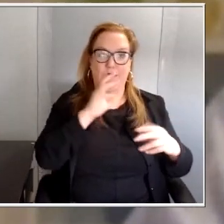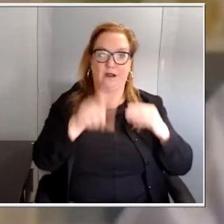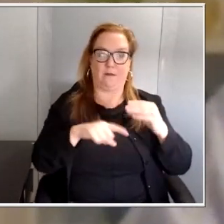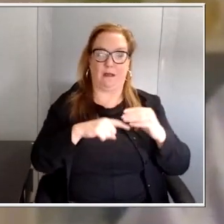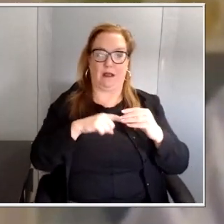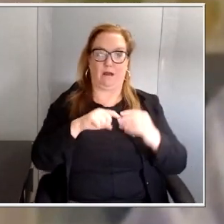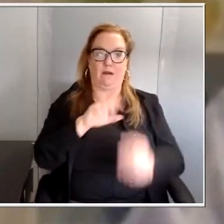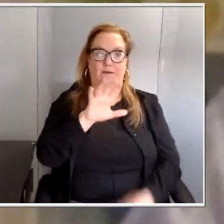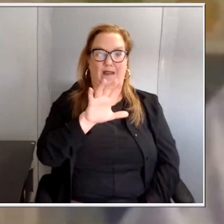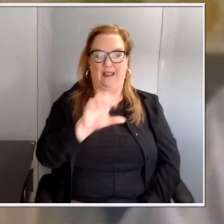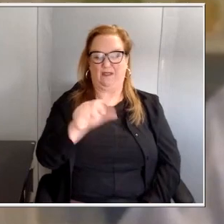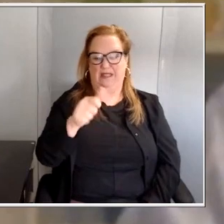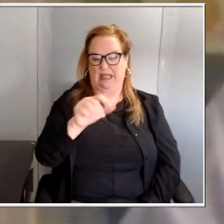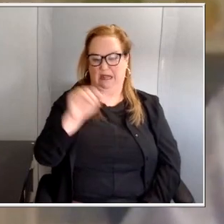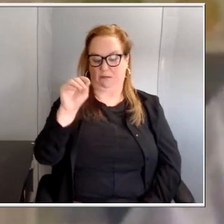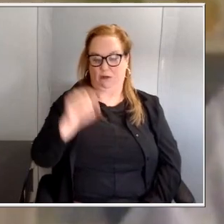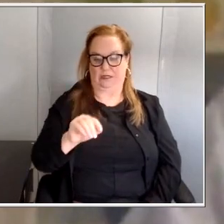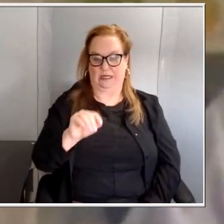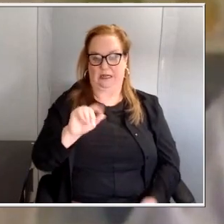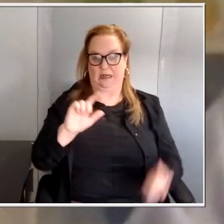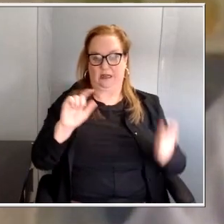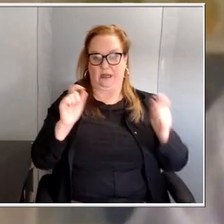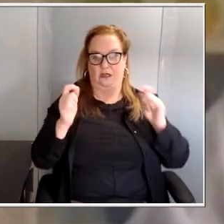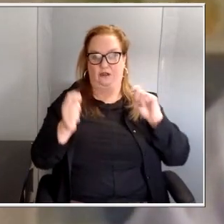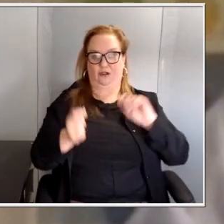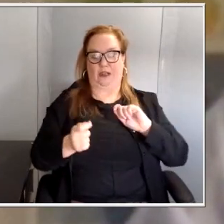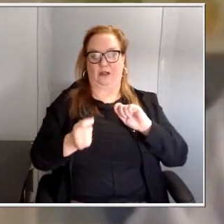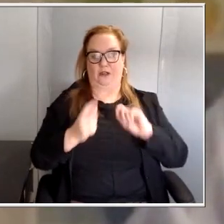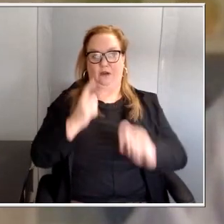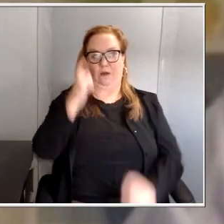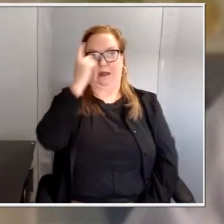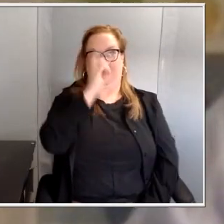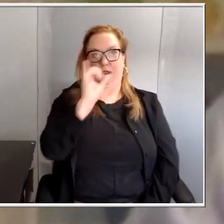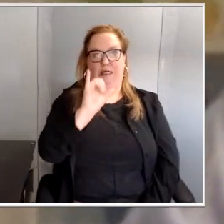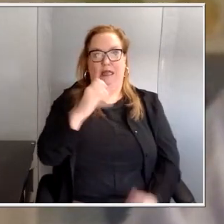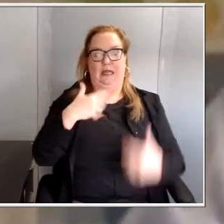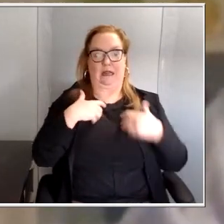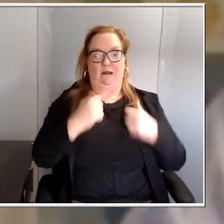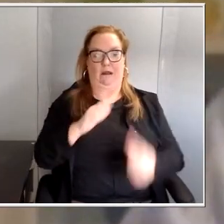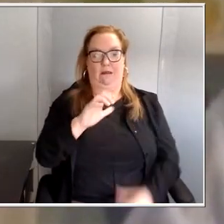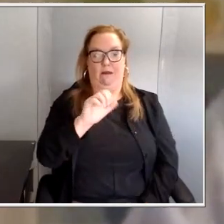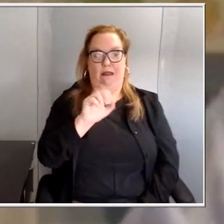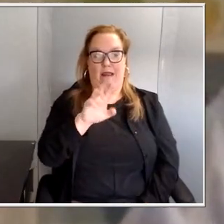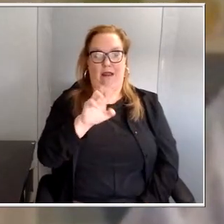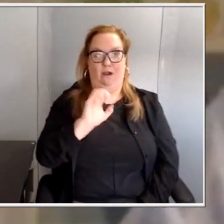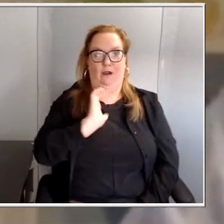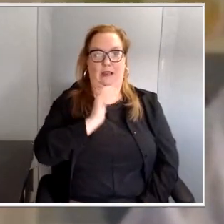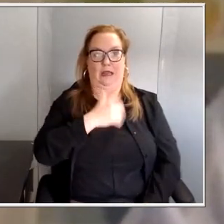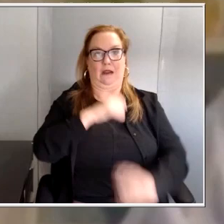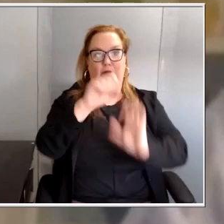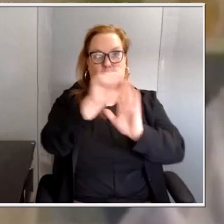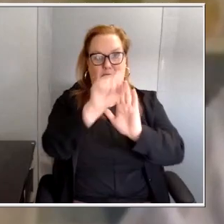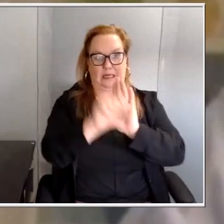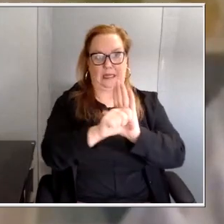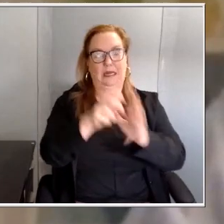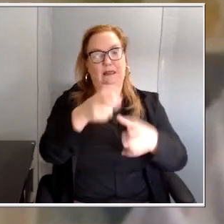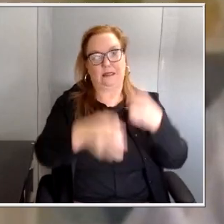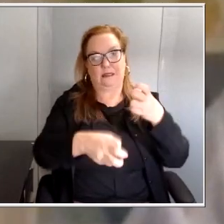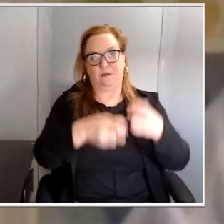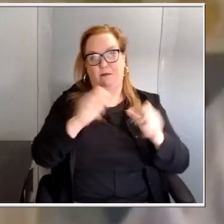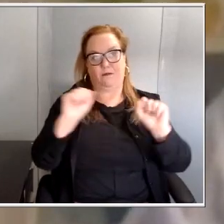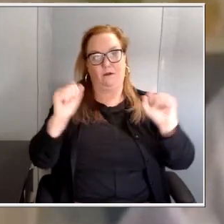of 5 to 10% changing the landscape of healthcare in our state, that becomes a real problem for